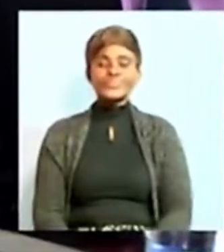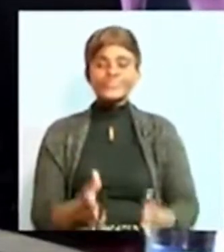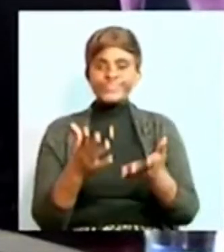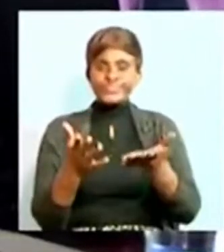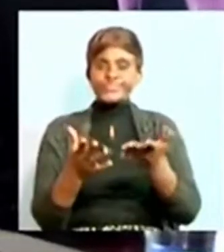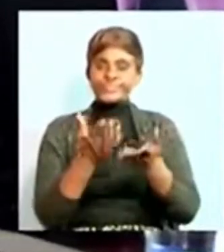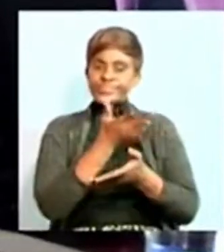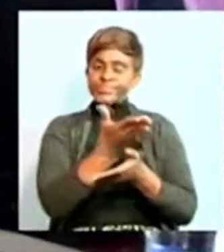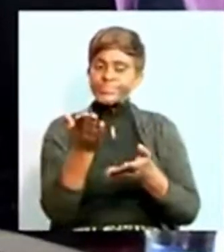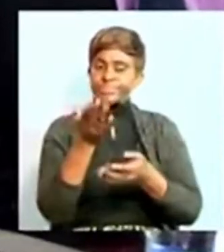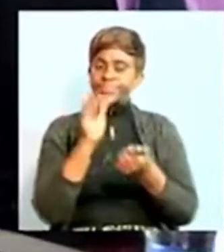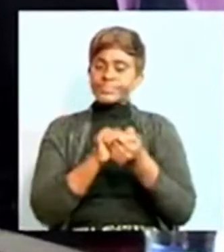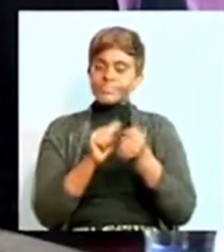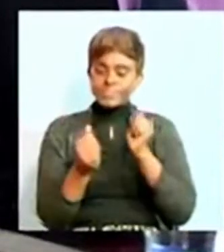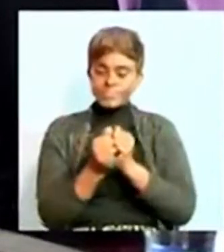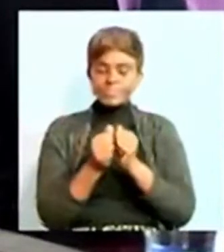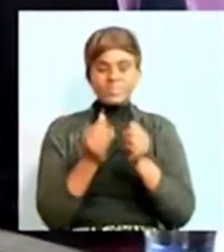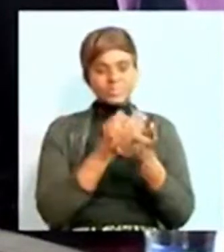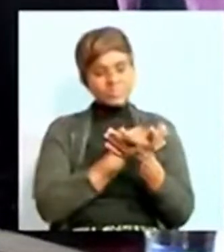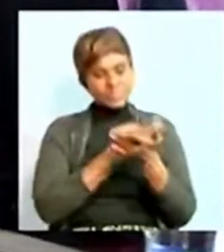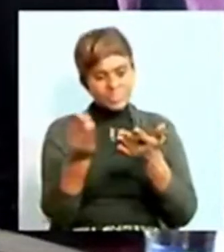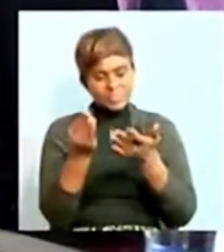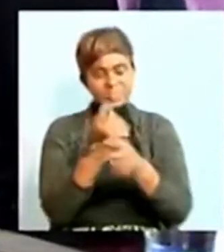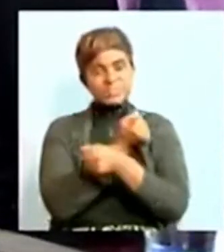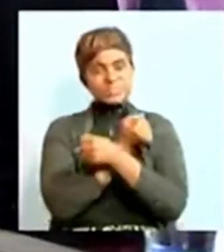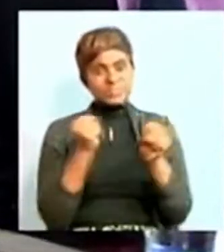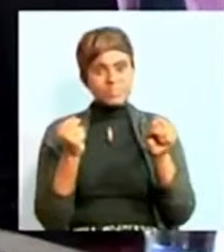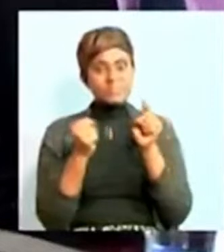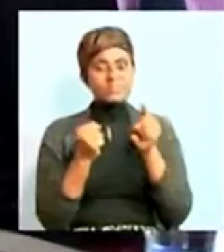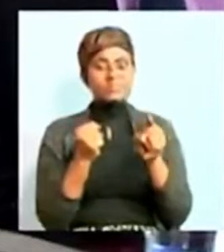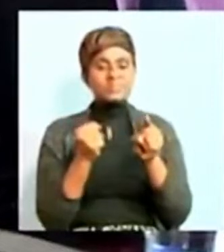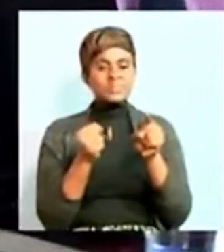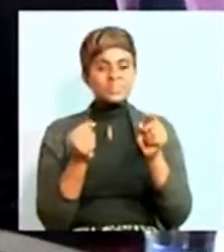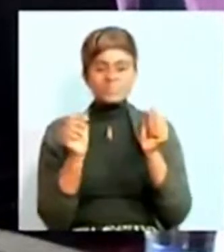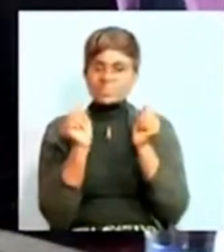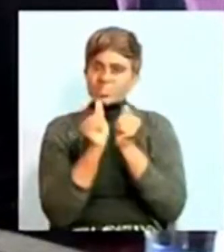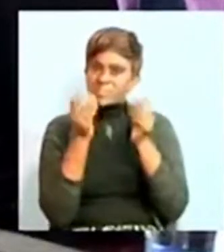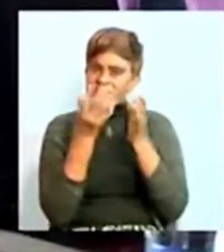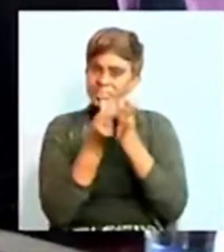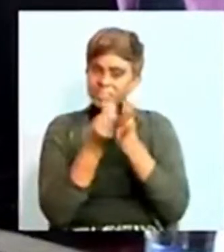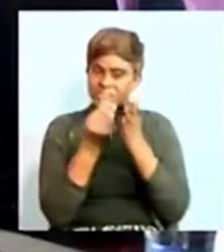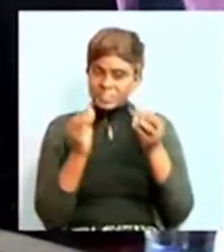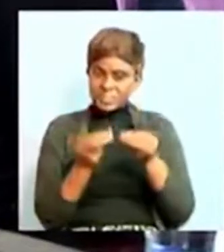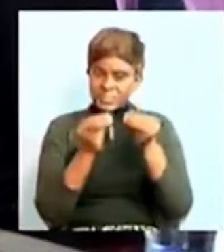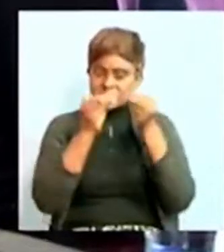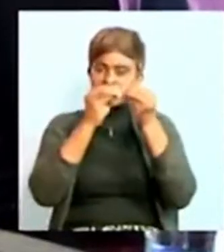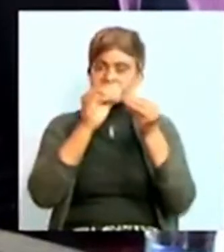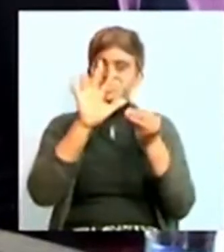Query was on failure to settle an amount totaling to